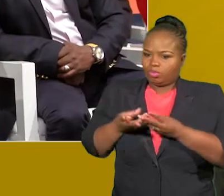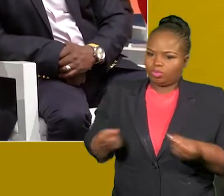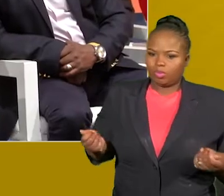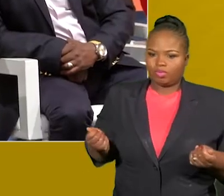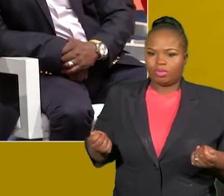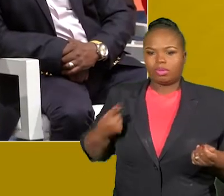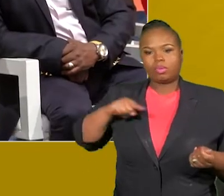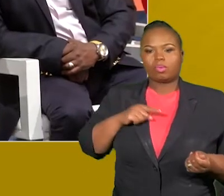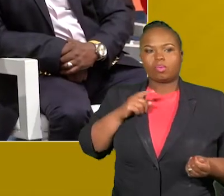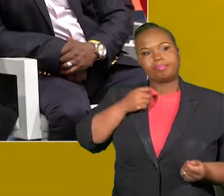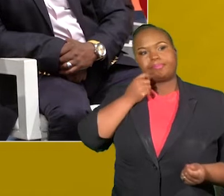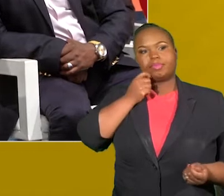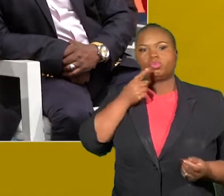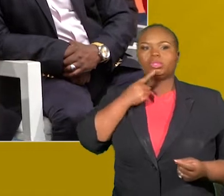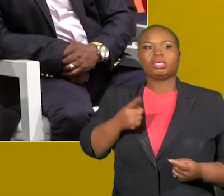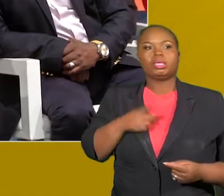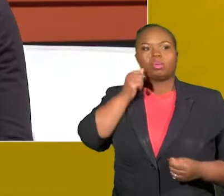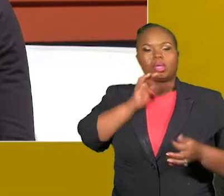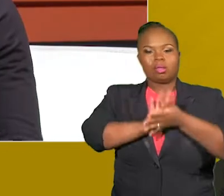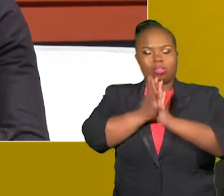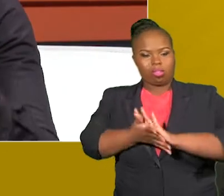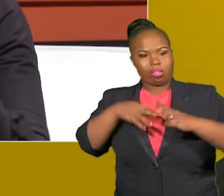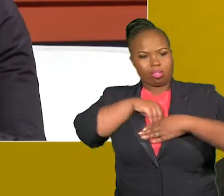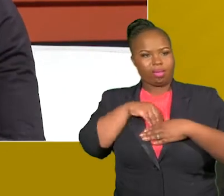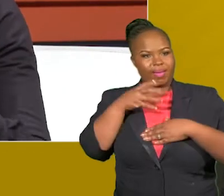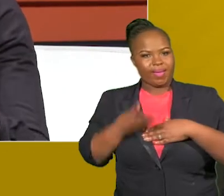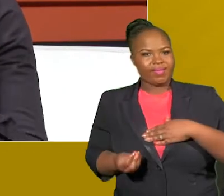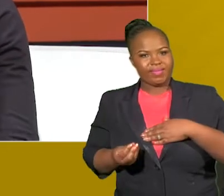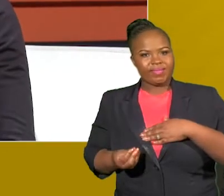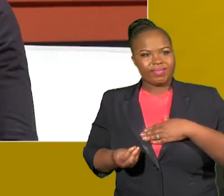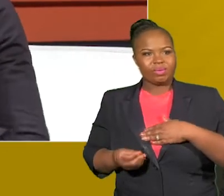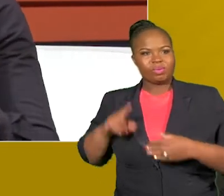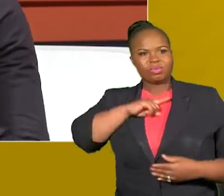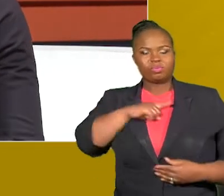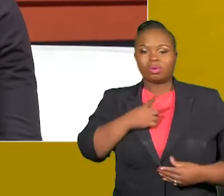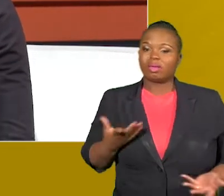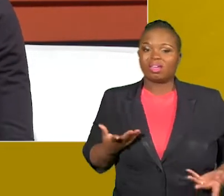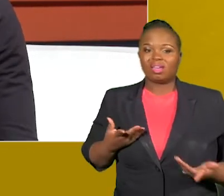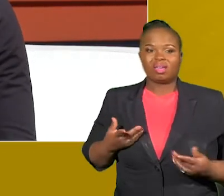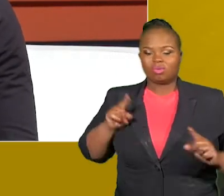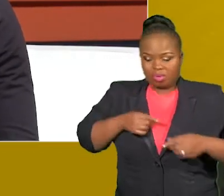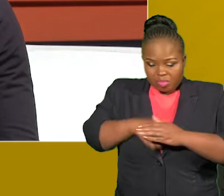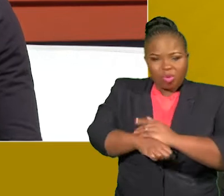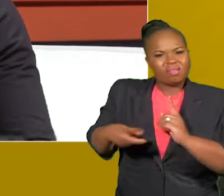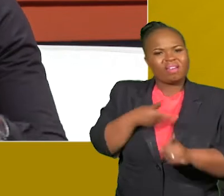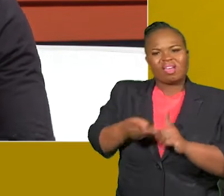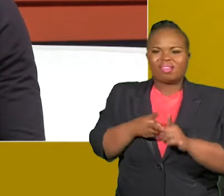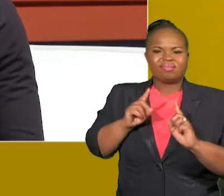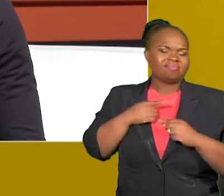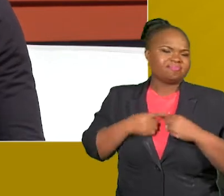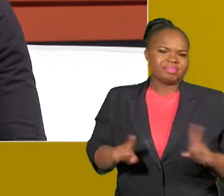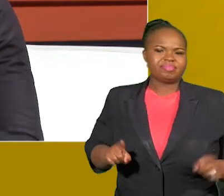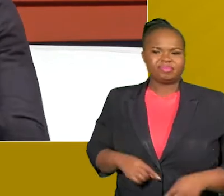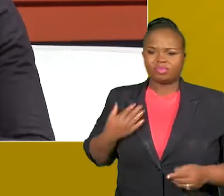that we all claim that men are broken, that is where we must take it. Because again, it speaks to the socialization. No one is born violent. You can